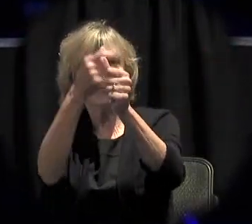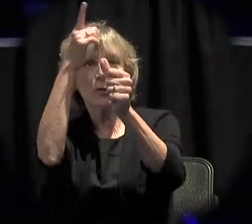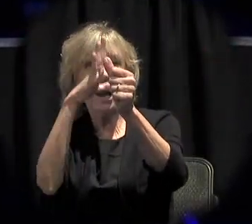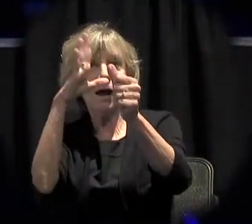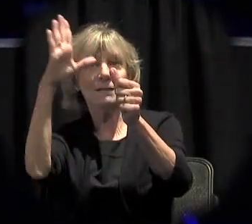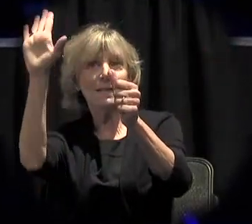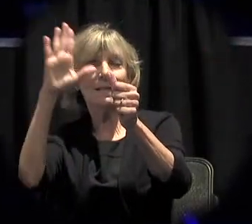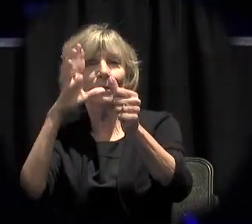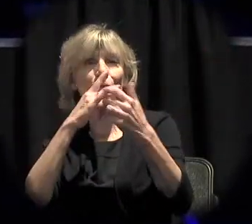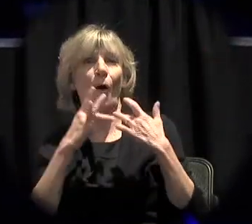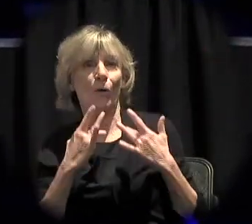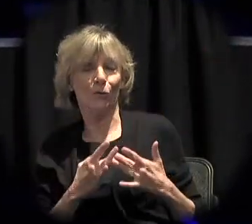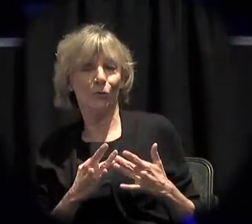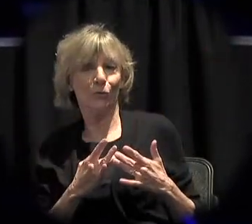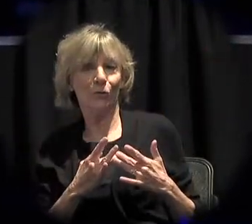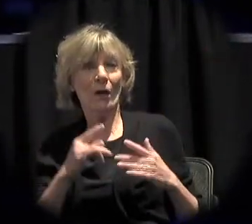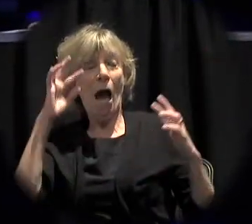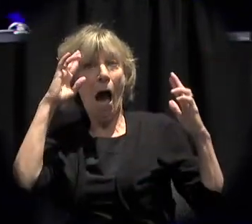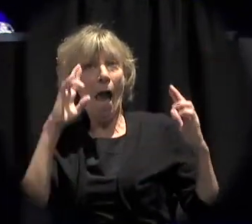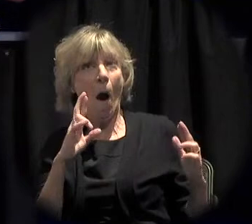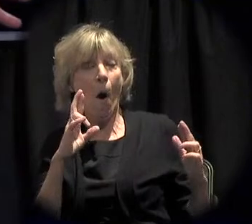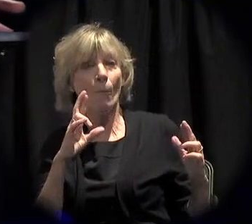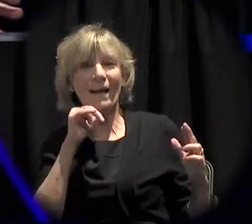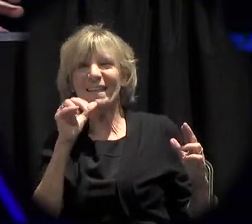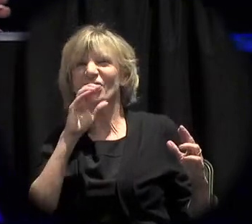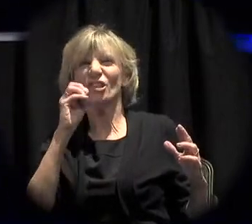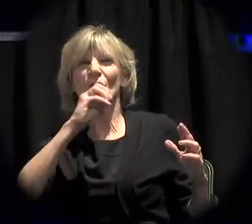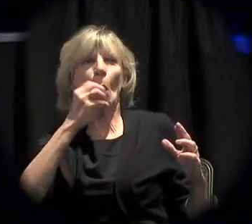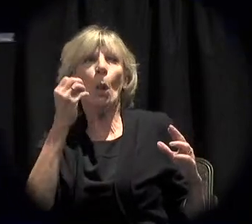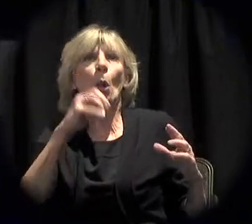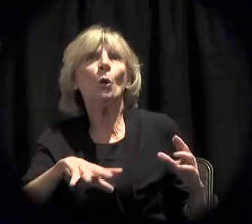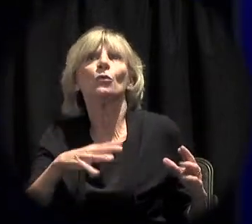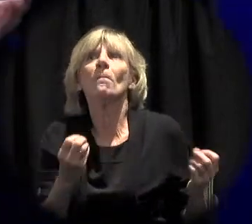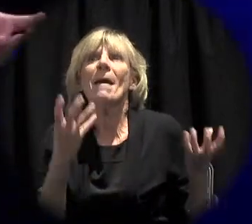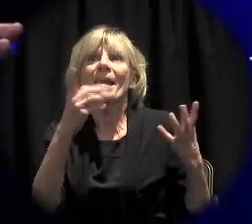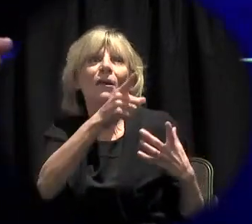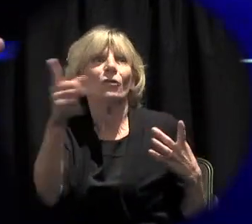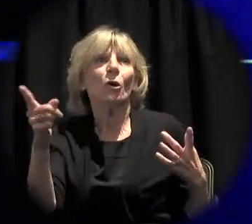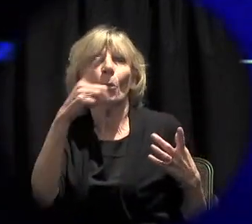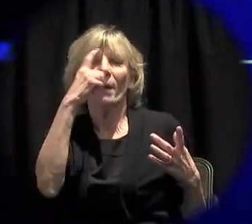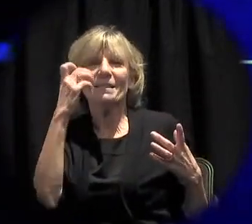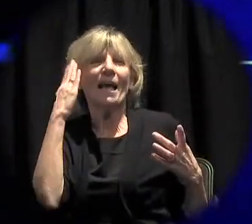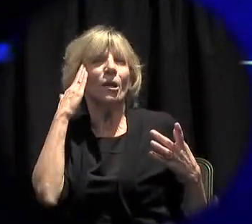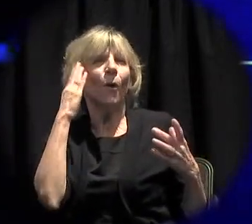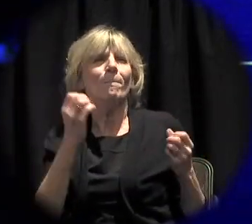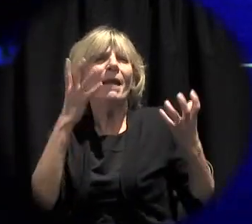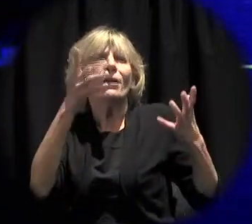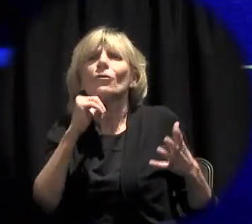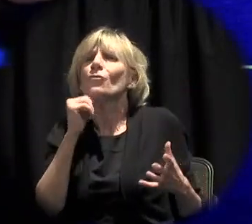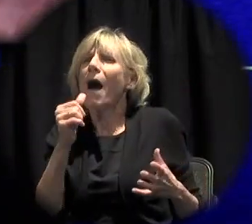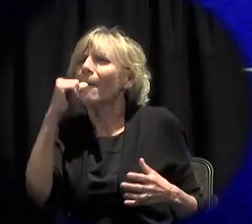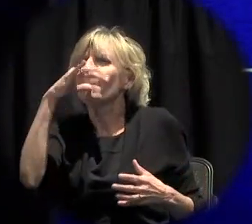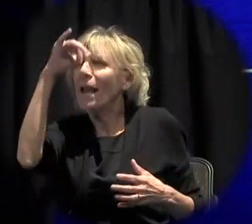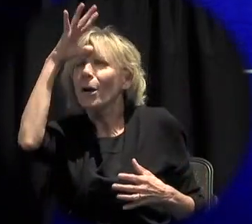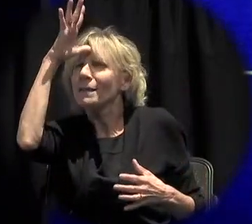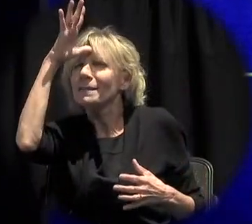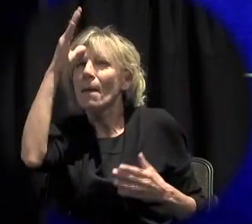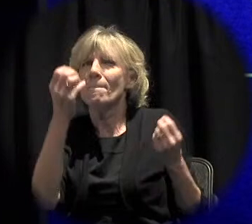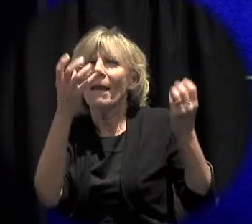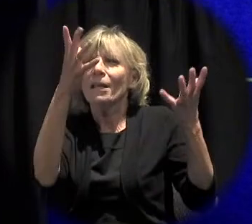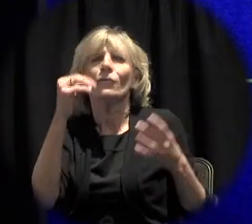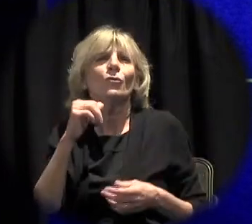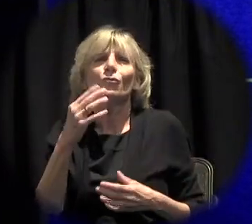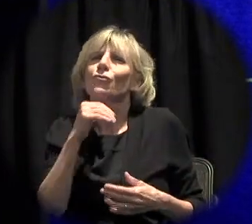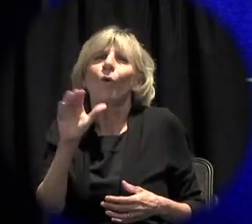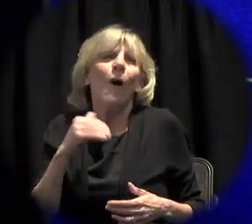heart. And I hope I didn't just lose three quarters of you. I know that many of you are not parents. Many others of you no longer have children in the